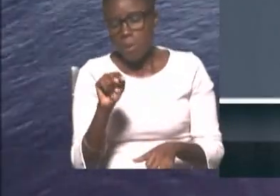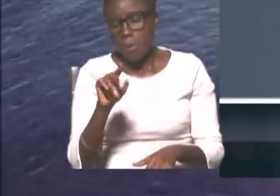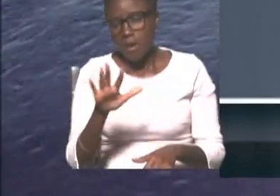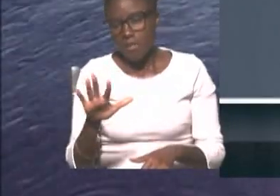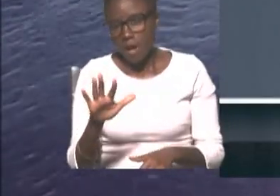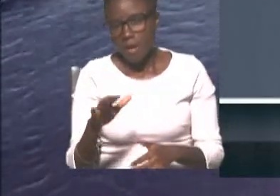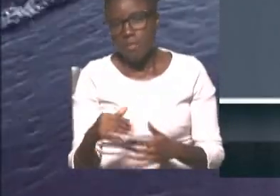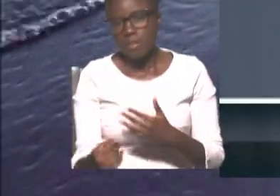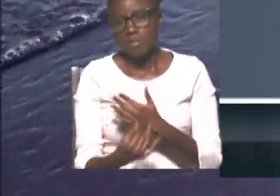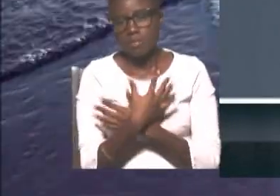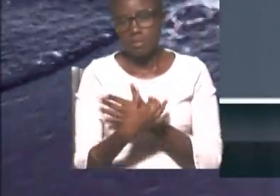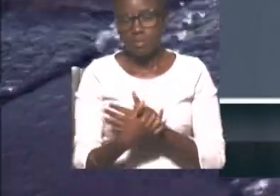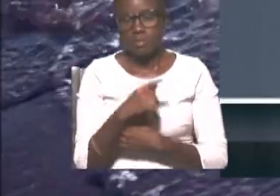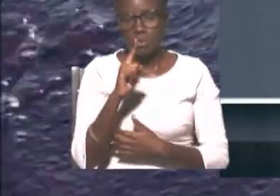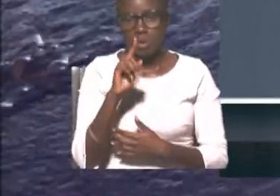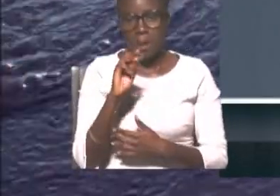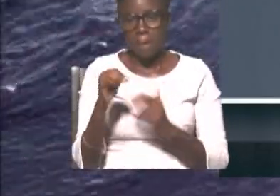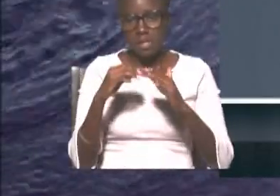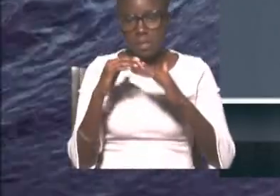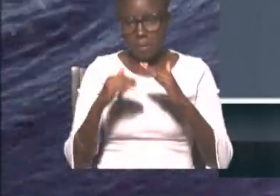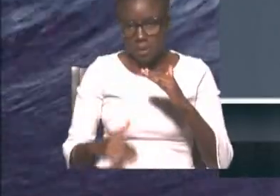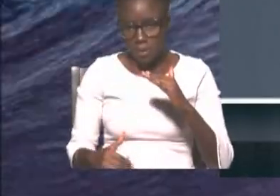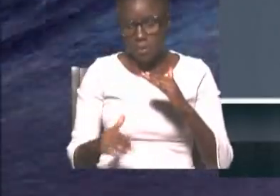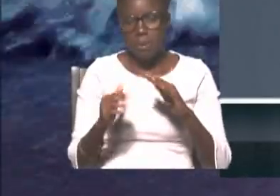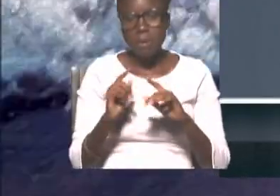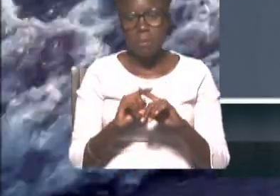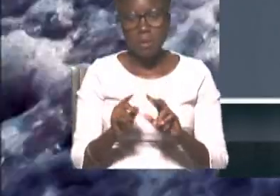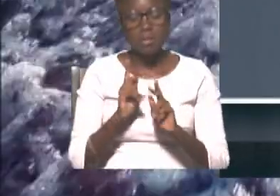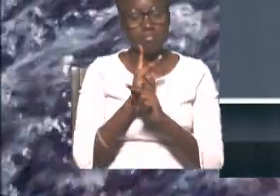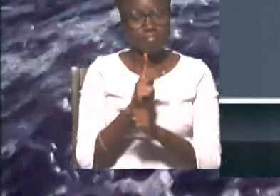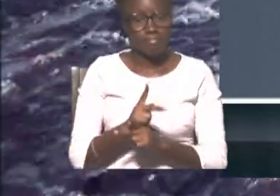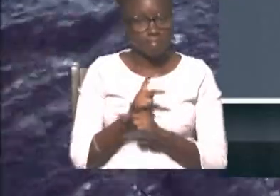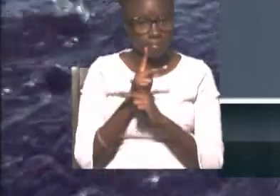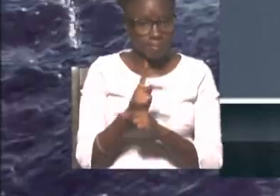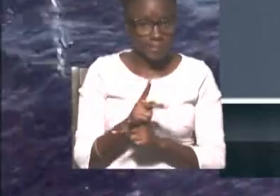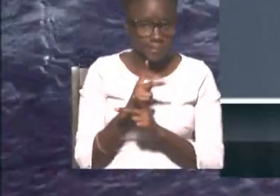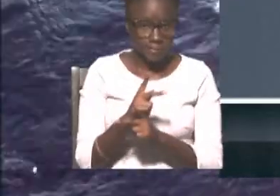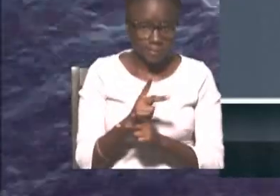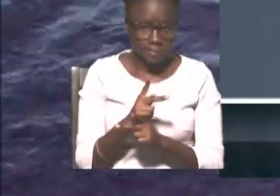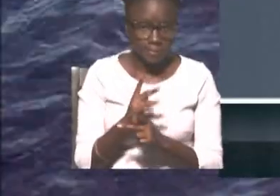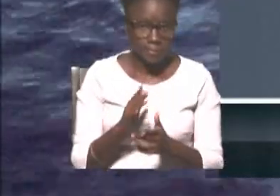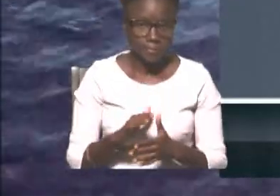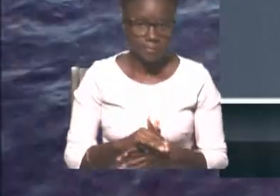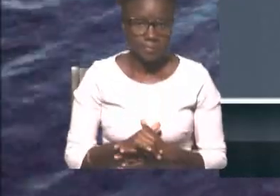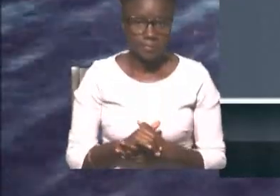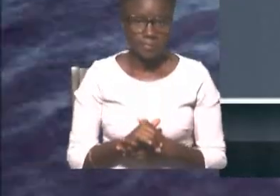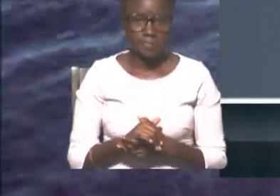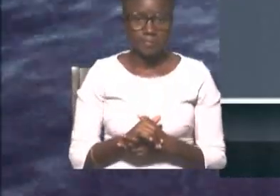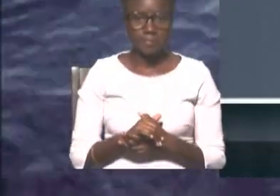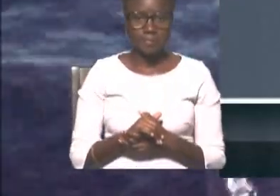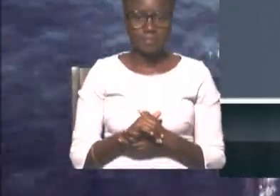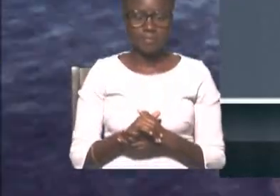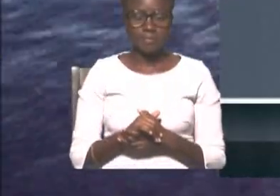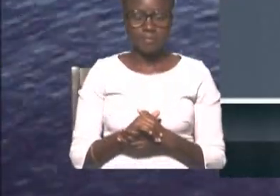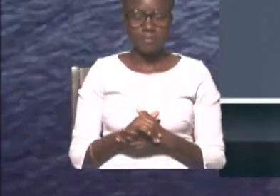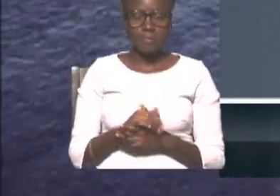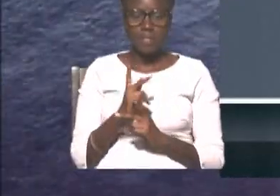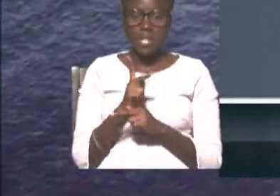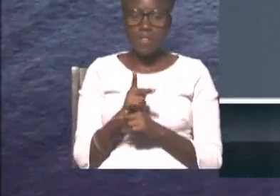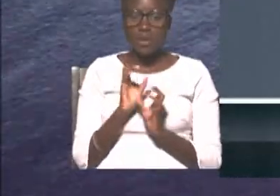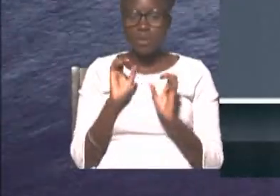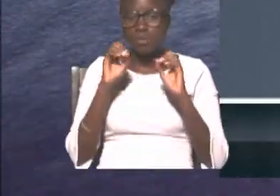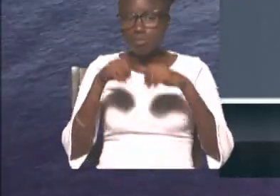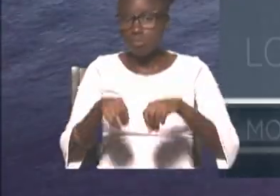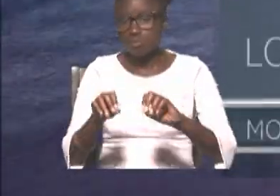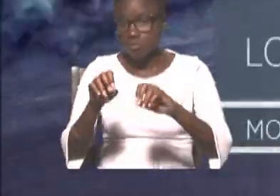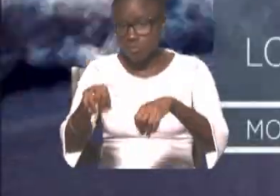meter in sheltered areas. But be cautious, as gusty winds near showers could create choppier conditions. So take care whether you're heading